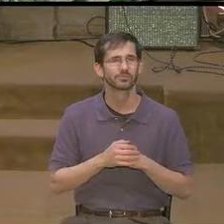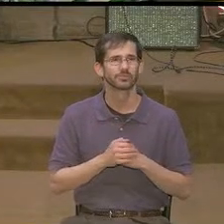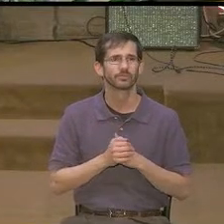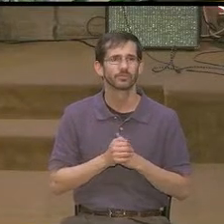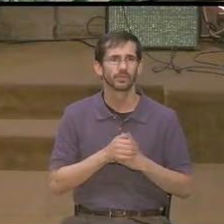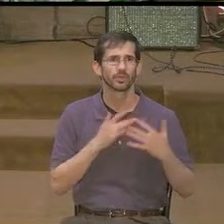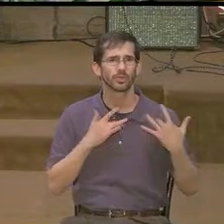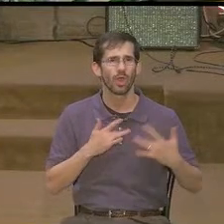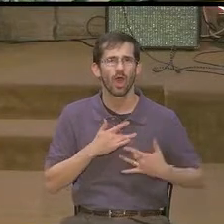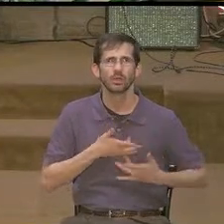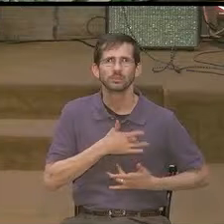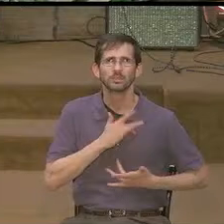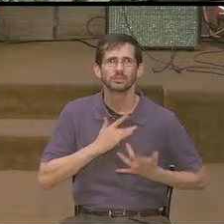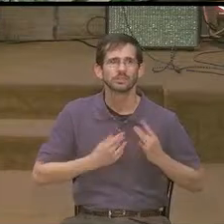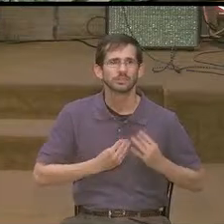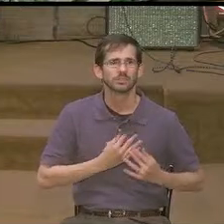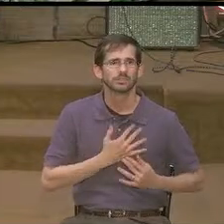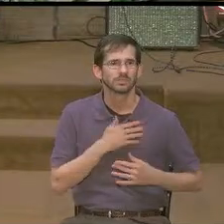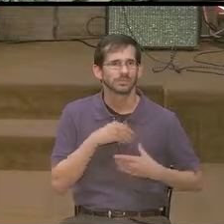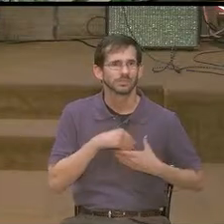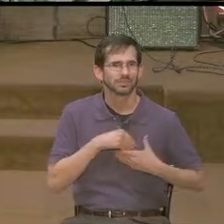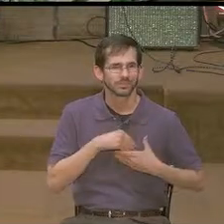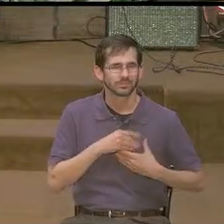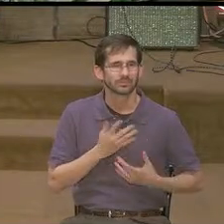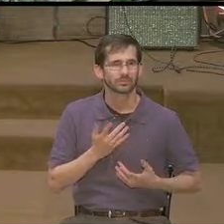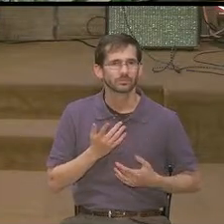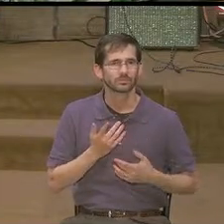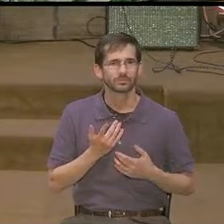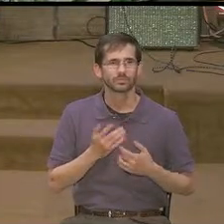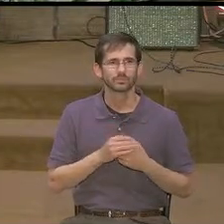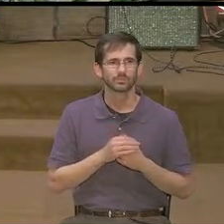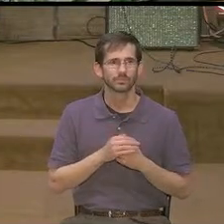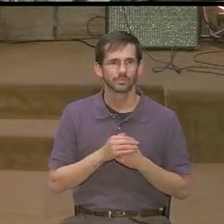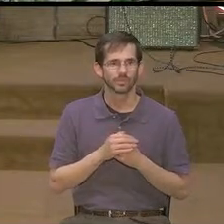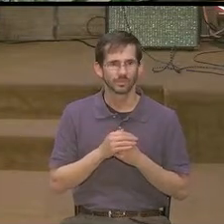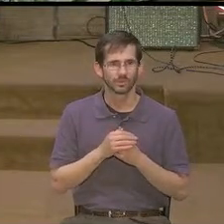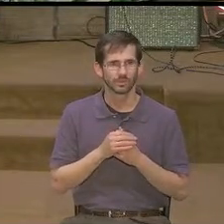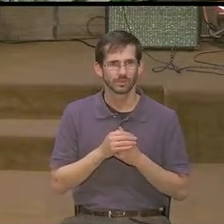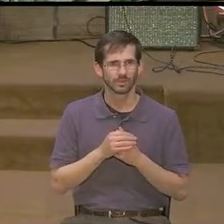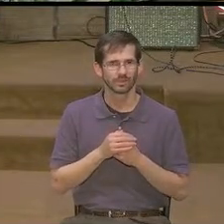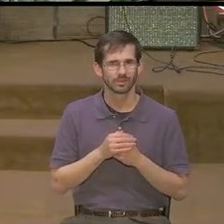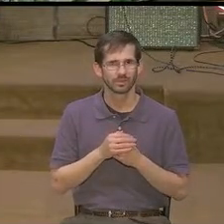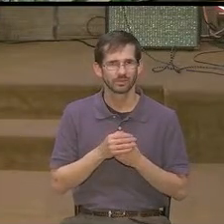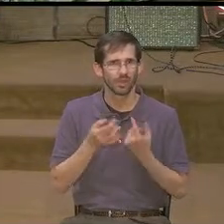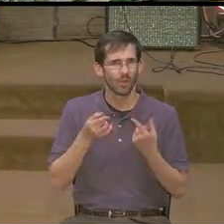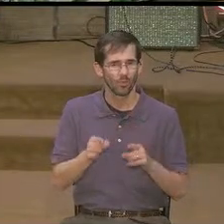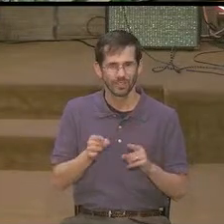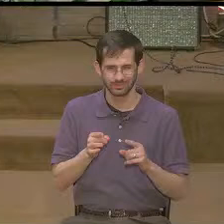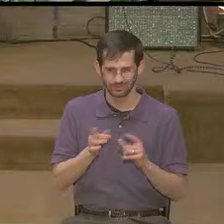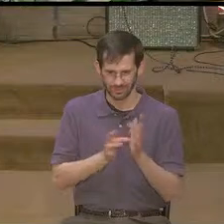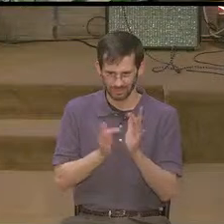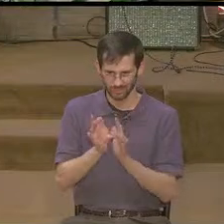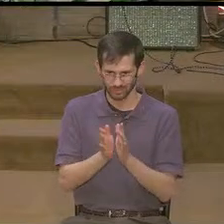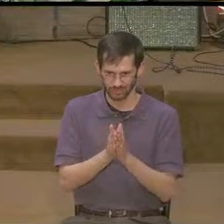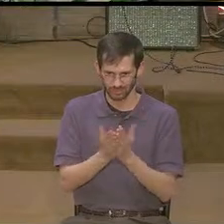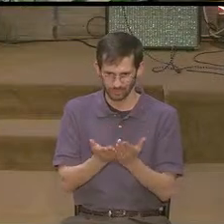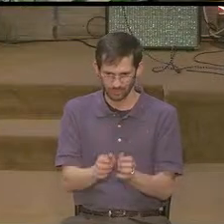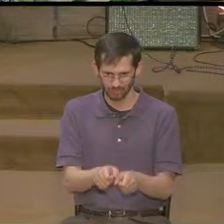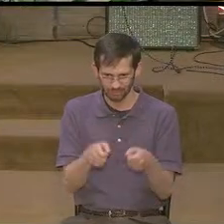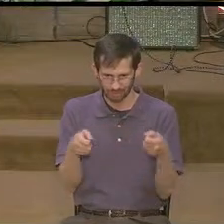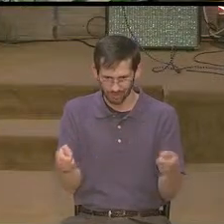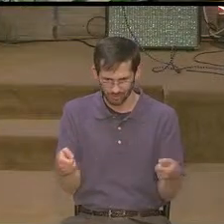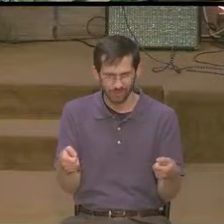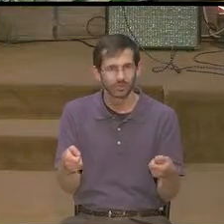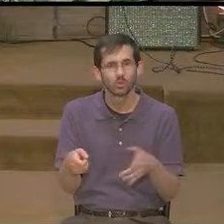Your heart burns within you when the scriptures are opened. And so they rose up that